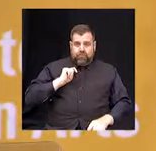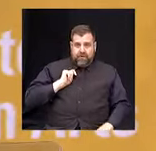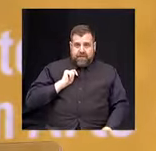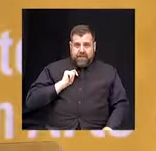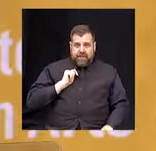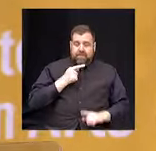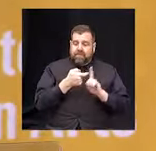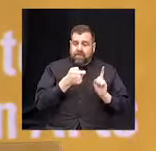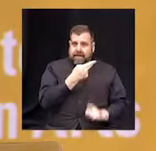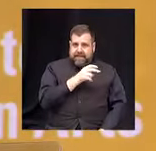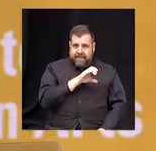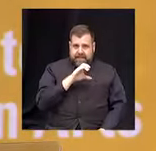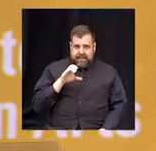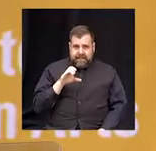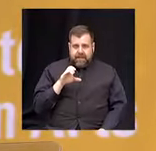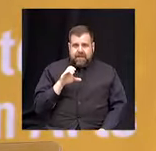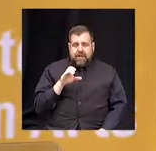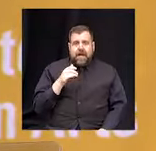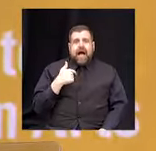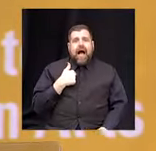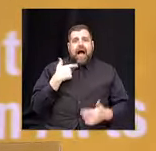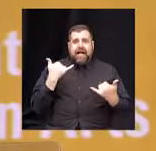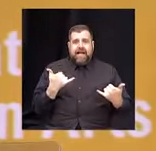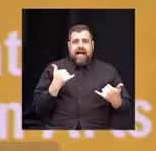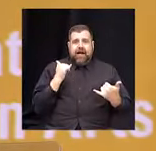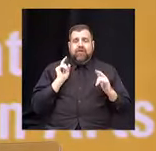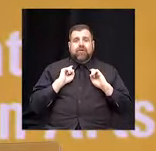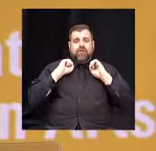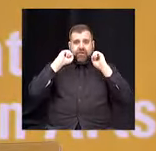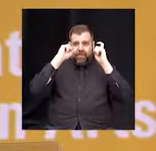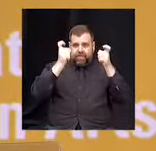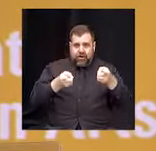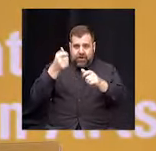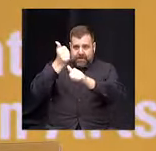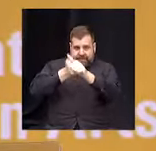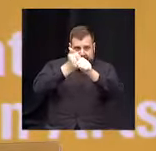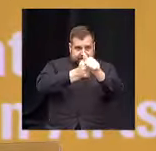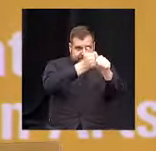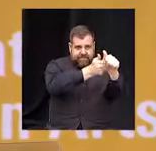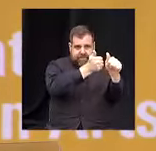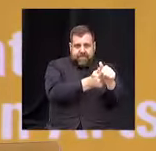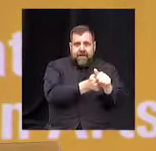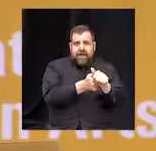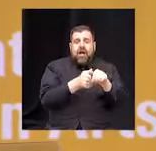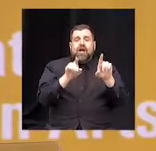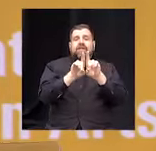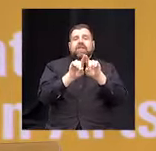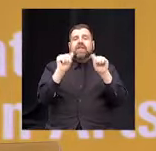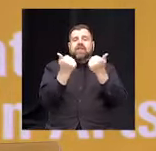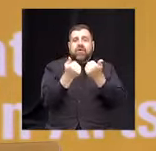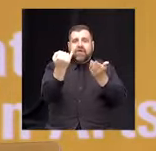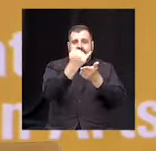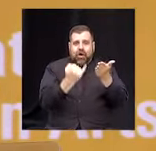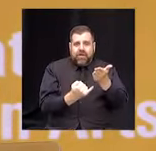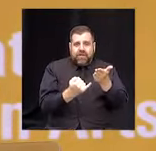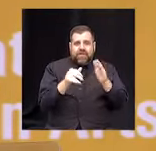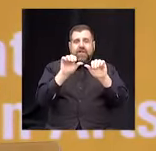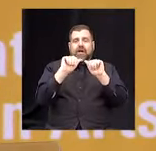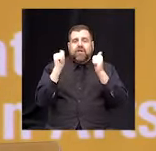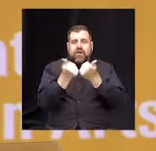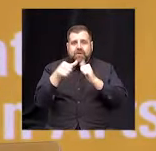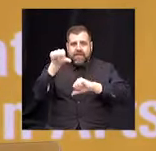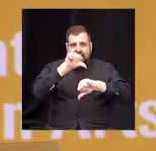Houston Community College, I hereby confer upon each of you the Associate of Arts, Associate of